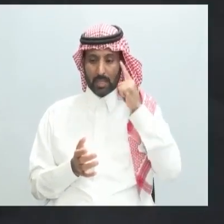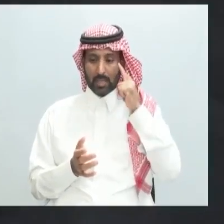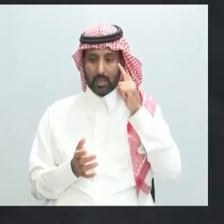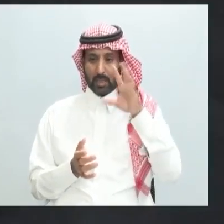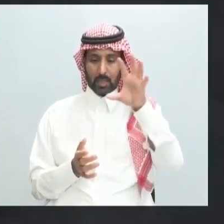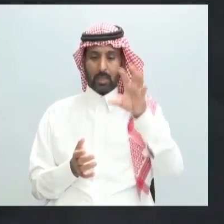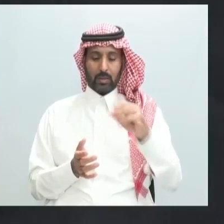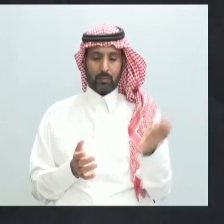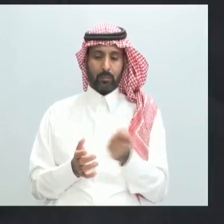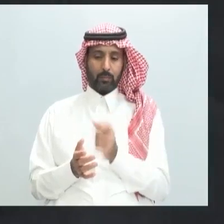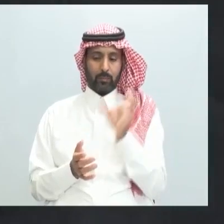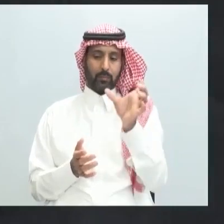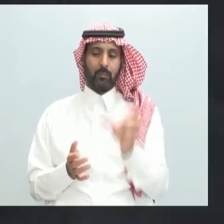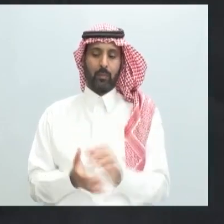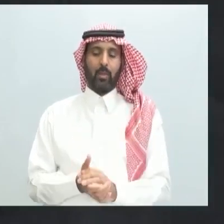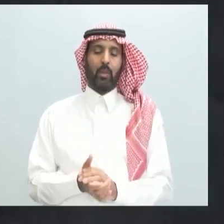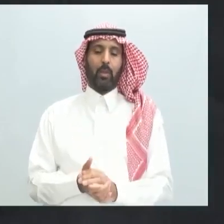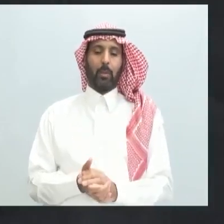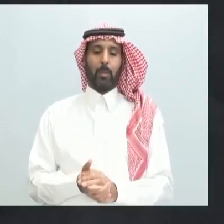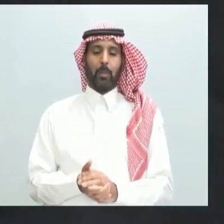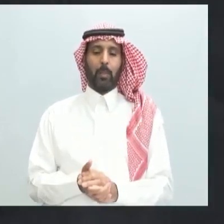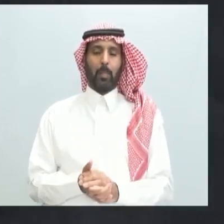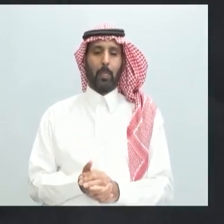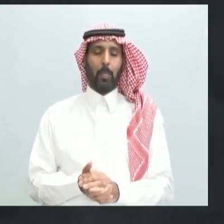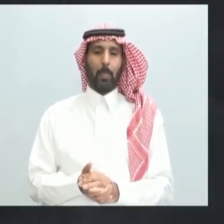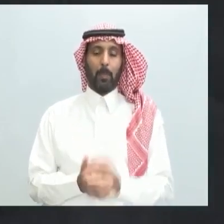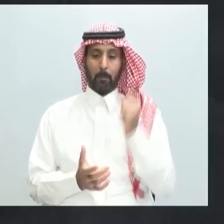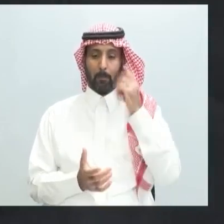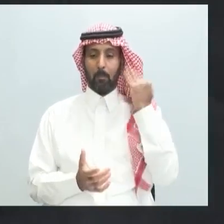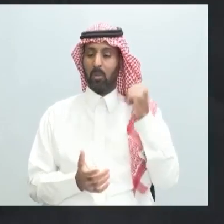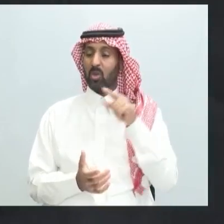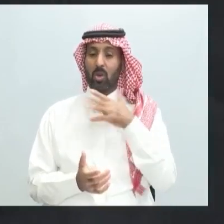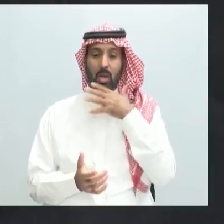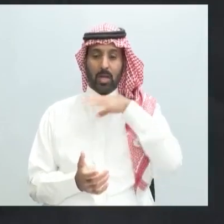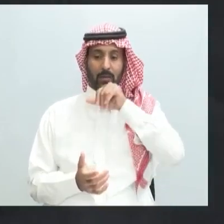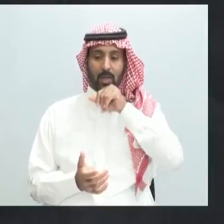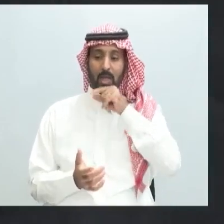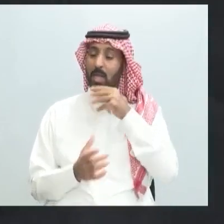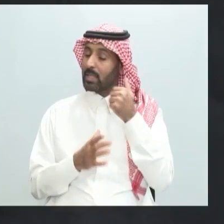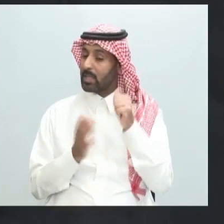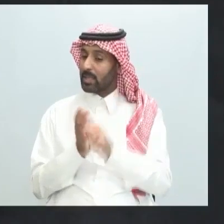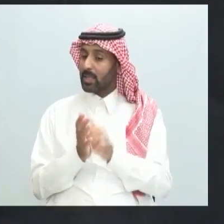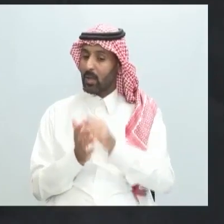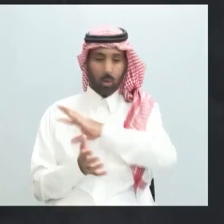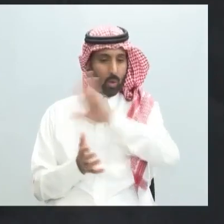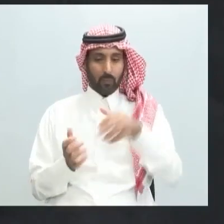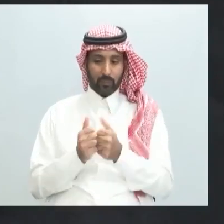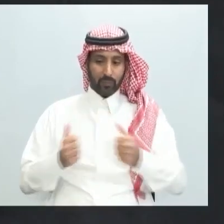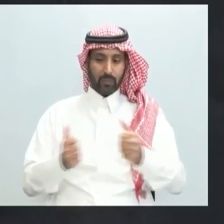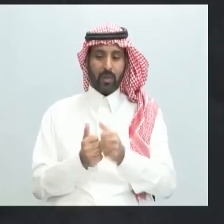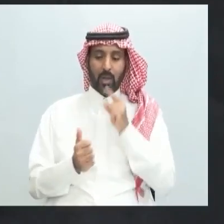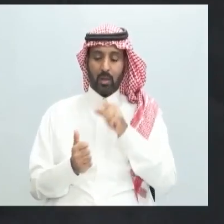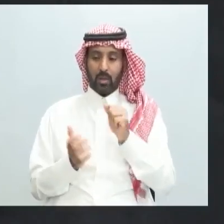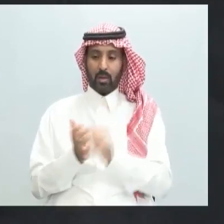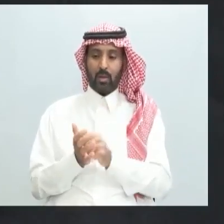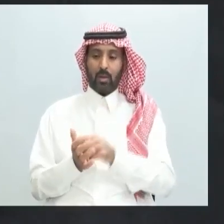using your own writing, your own words. Try to remember maybe your father's house. Maybe your whole family has a